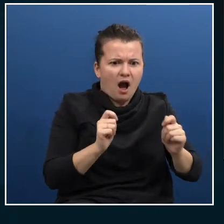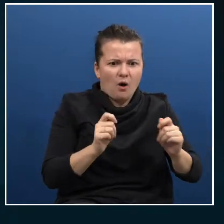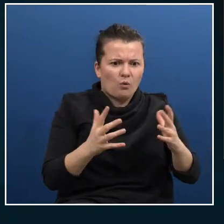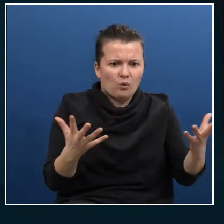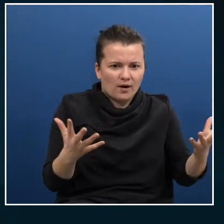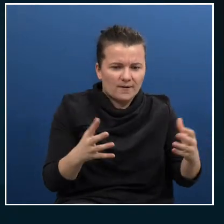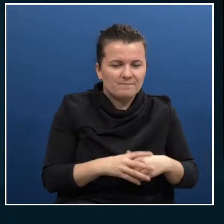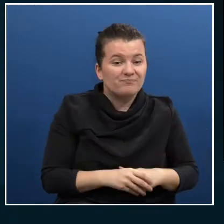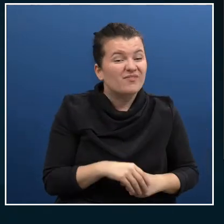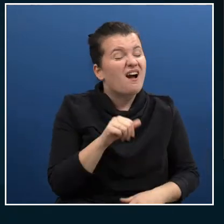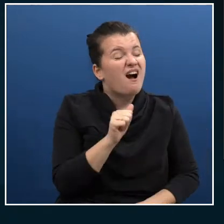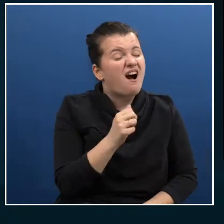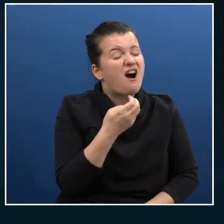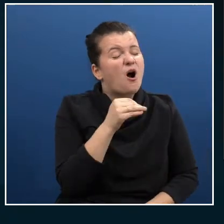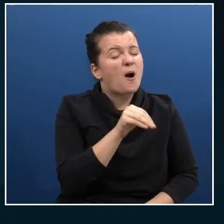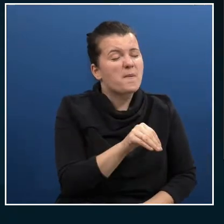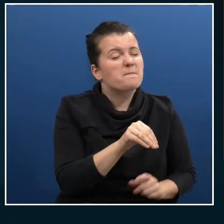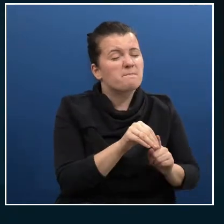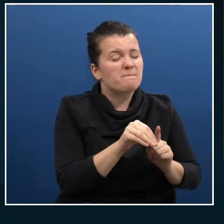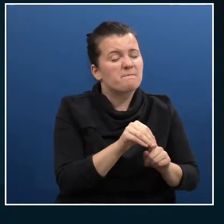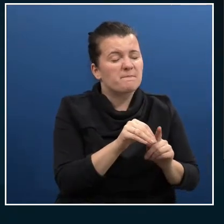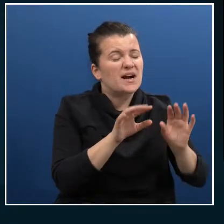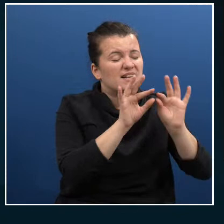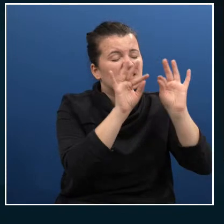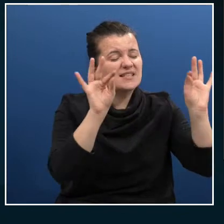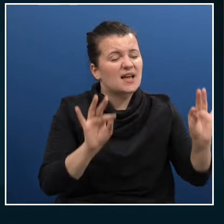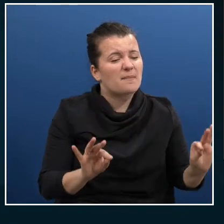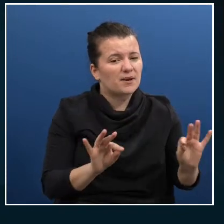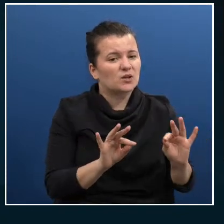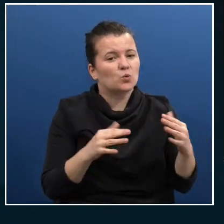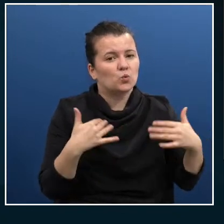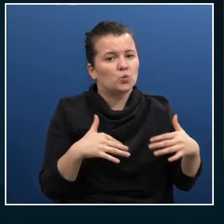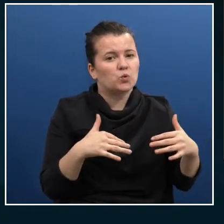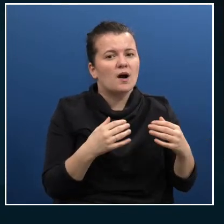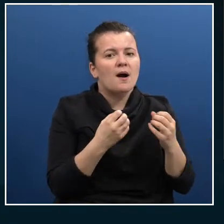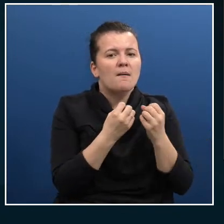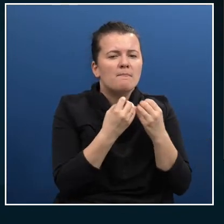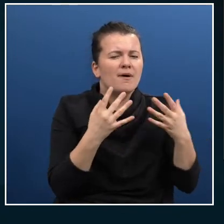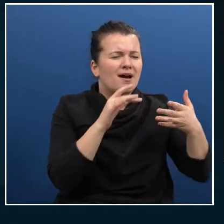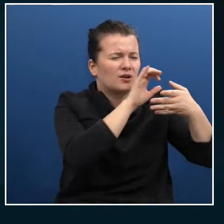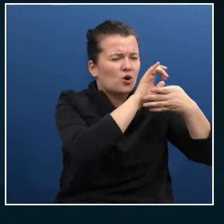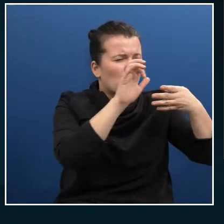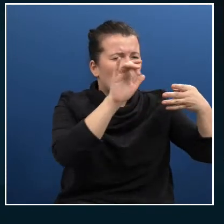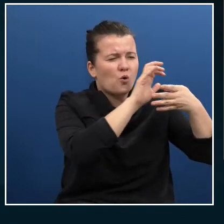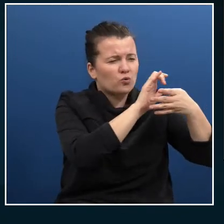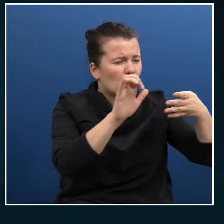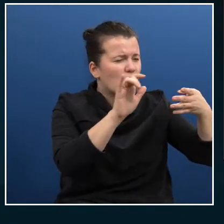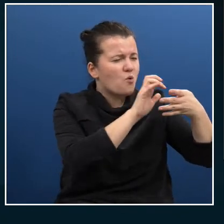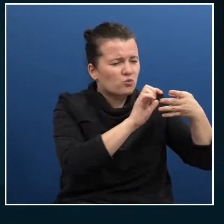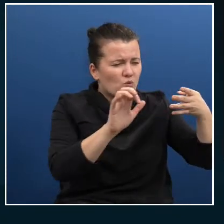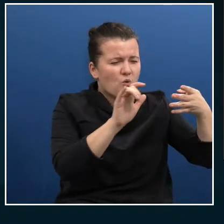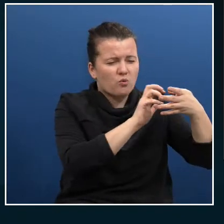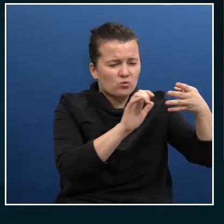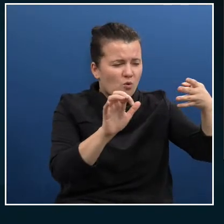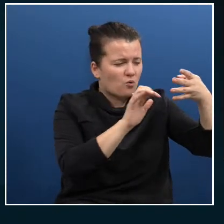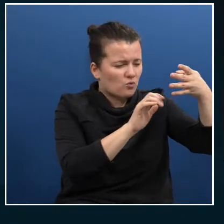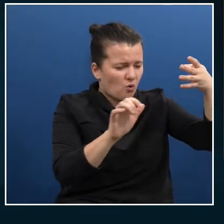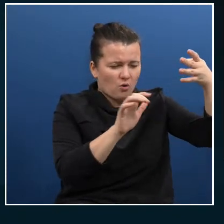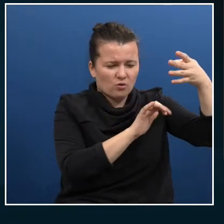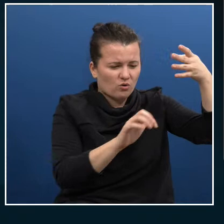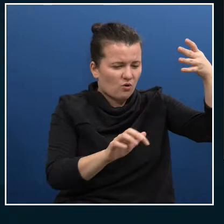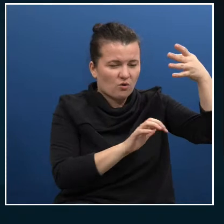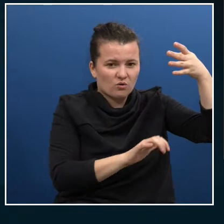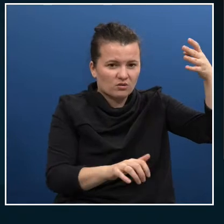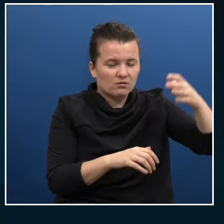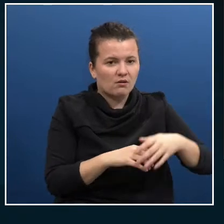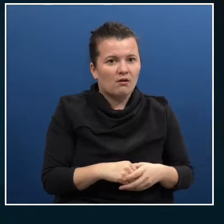ARM template, it's first of all, it's a lot of lines of code to go through. And in my case, I had to go back and